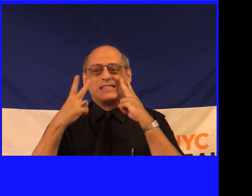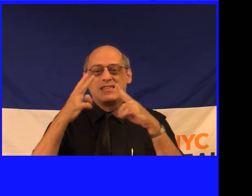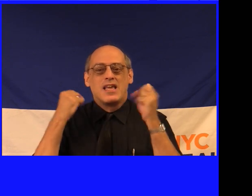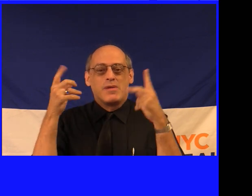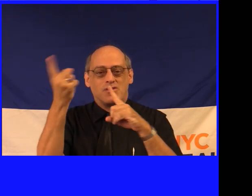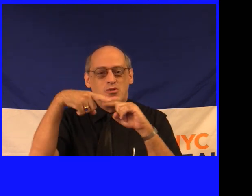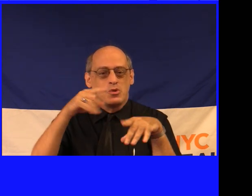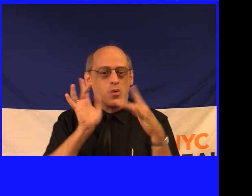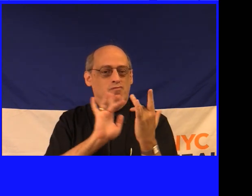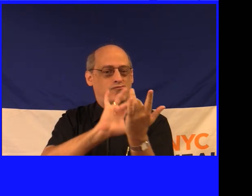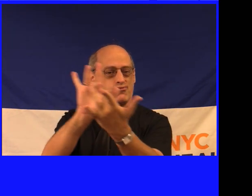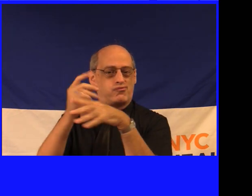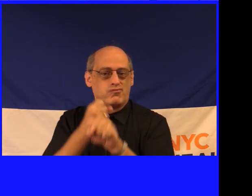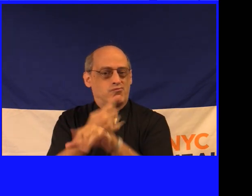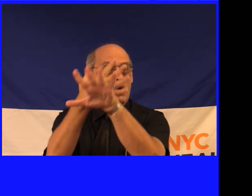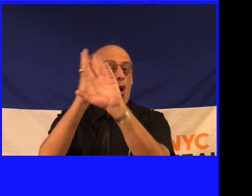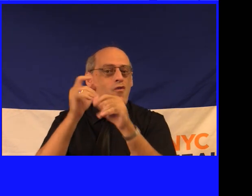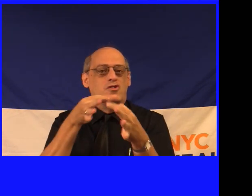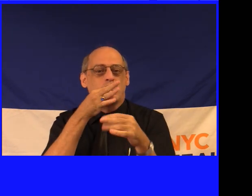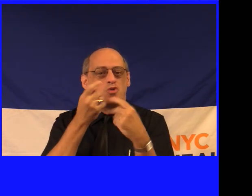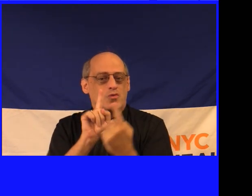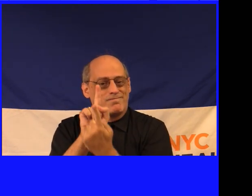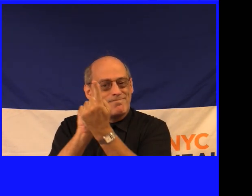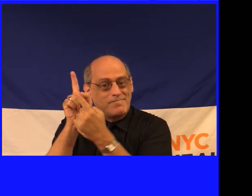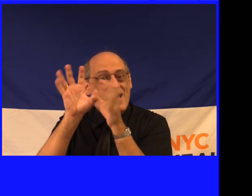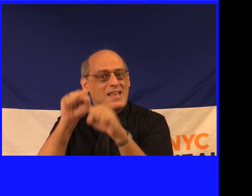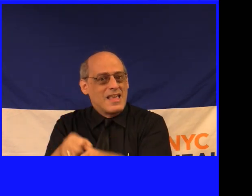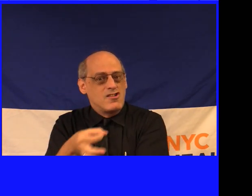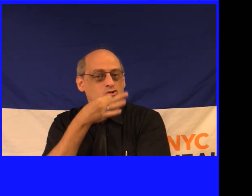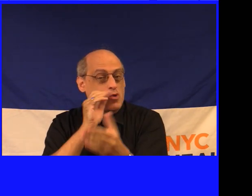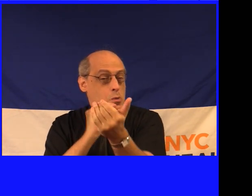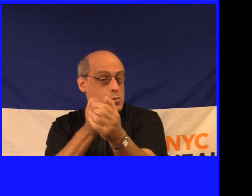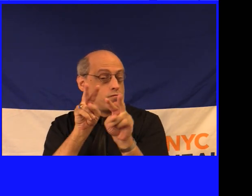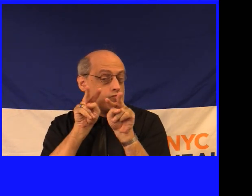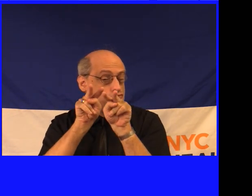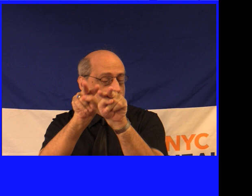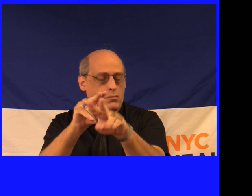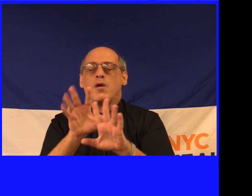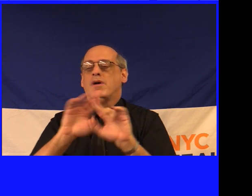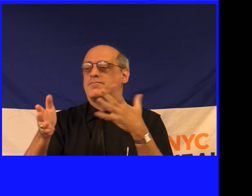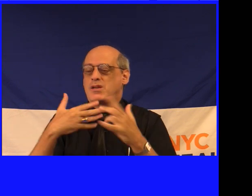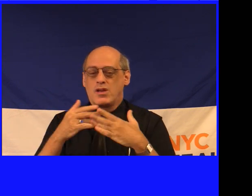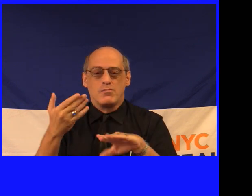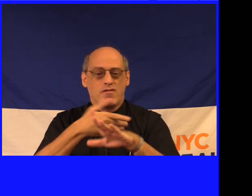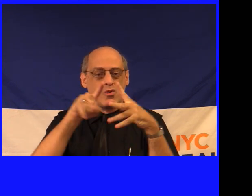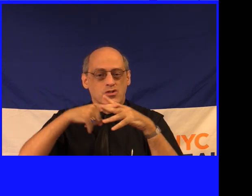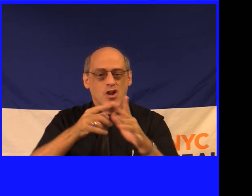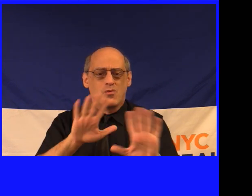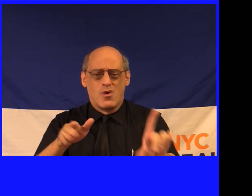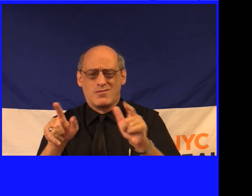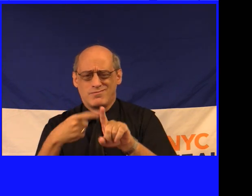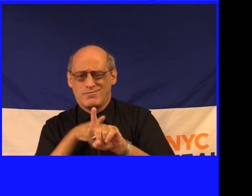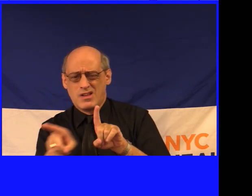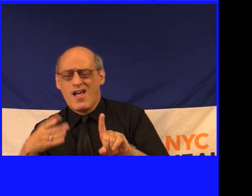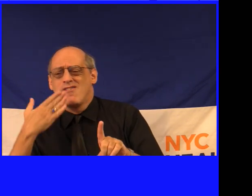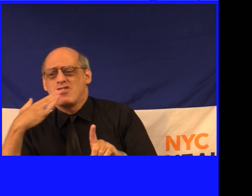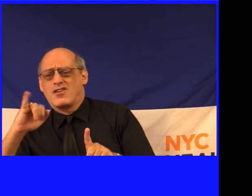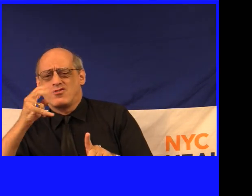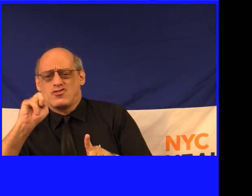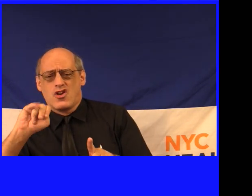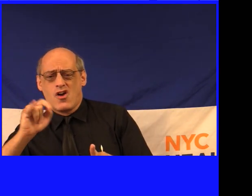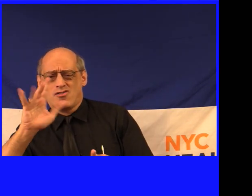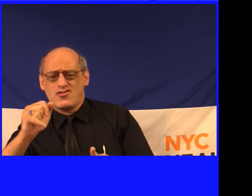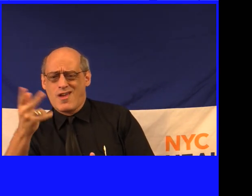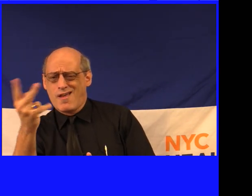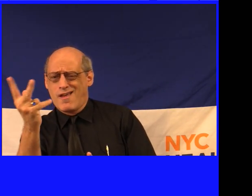virtually. Hopefully we can meet in person in the near future again. Before I begin, I just want to say thank you to John and Jay and